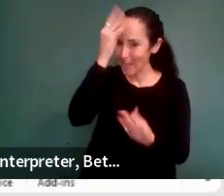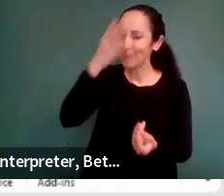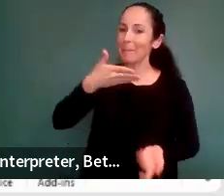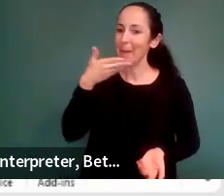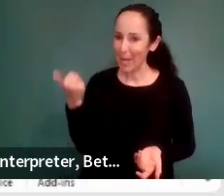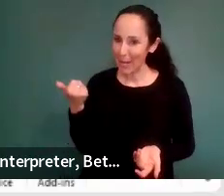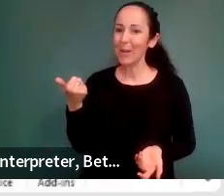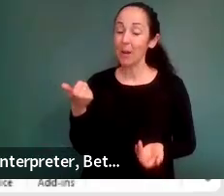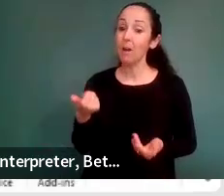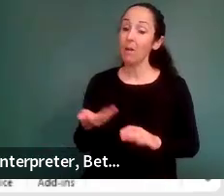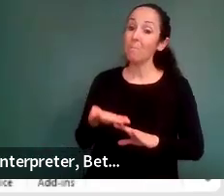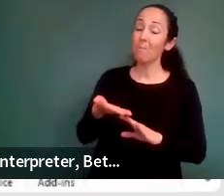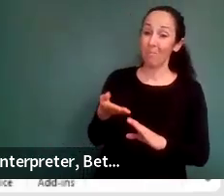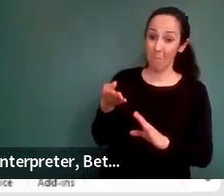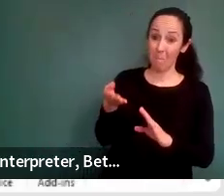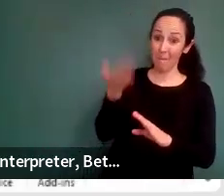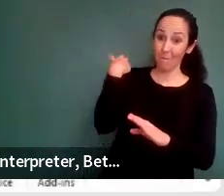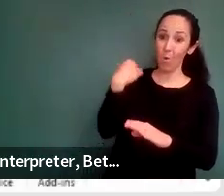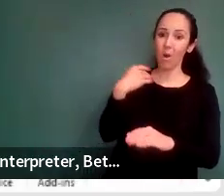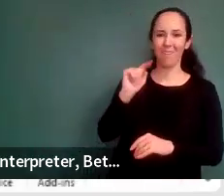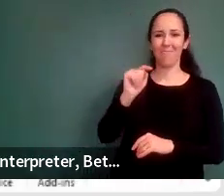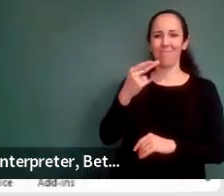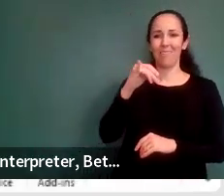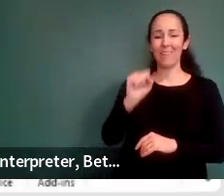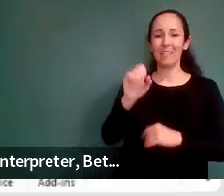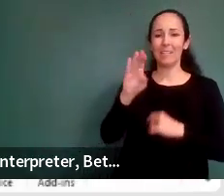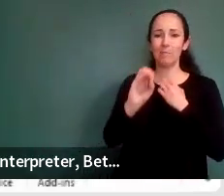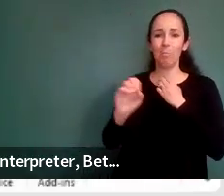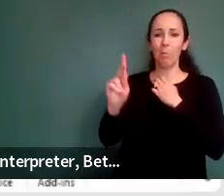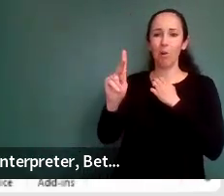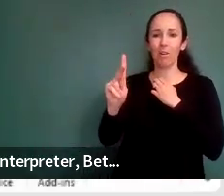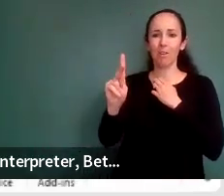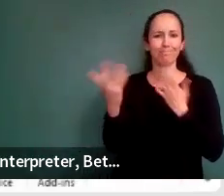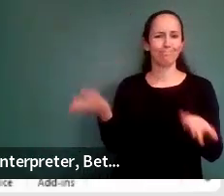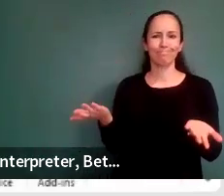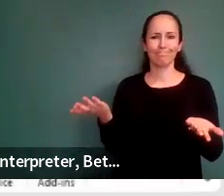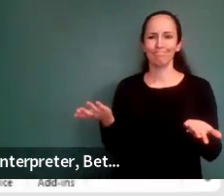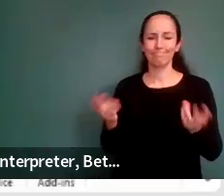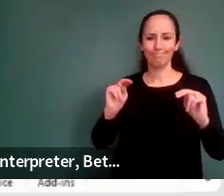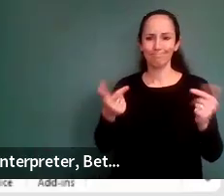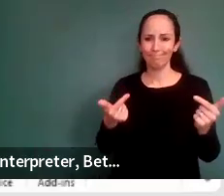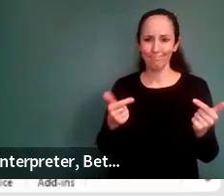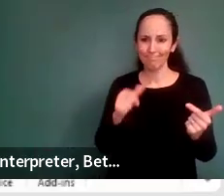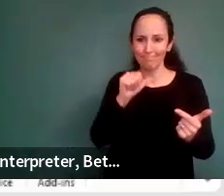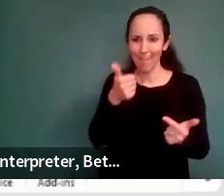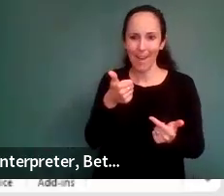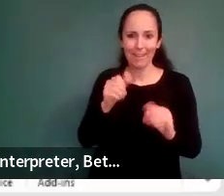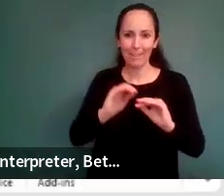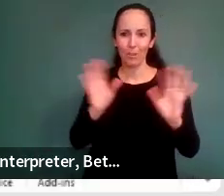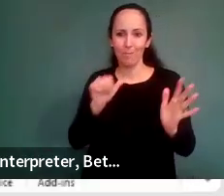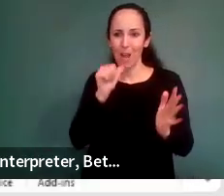Second Edition, authored by the instructor. Intro to Physics, Second Edition makes